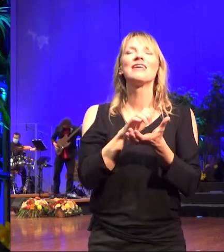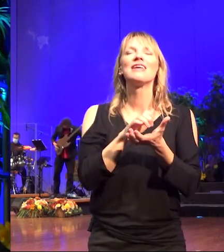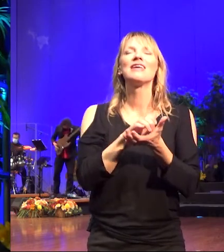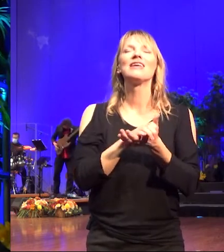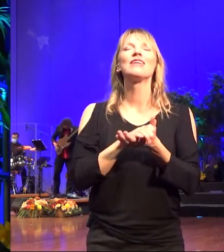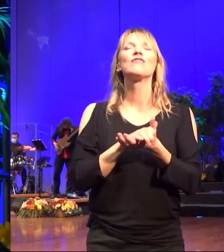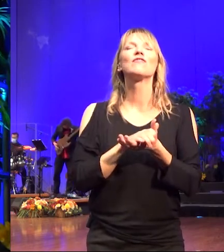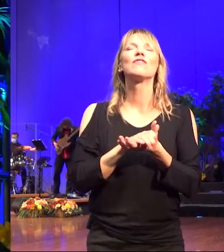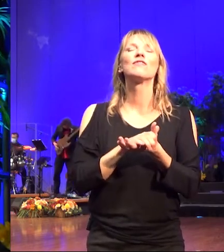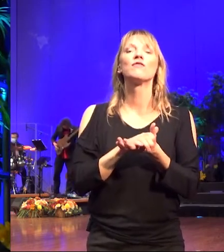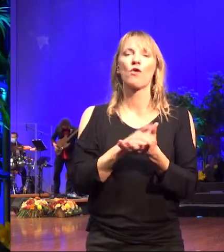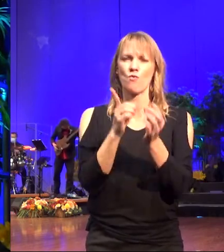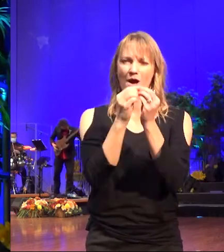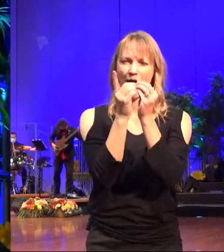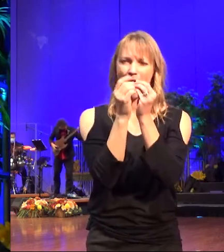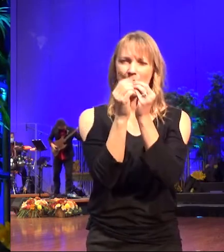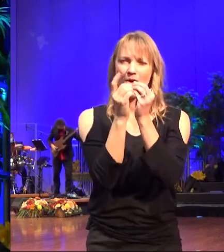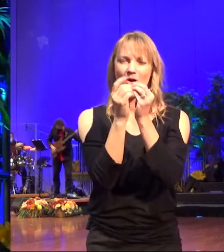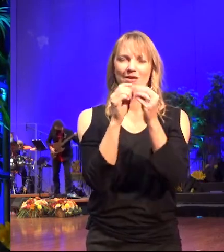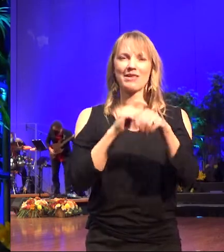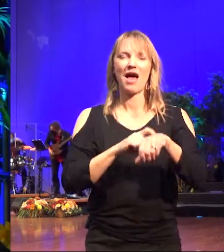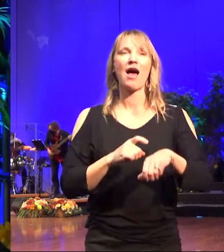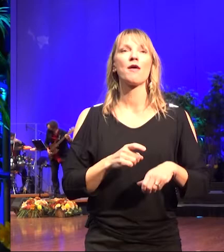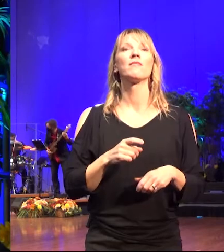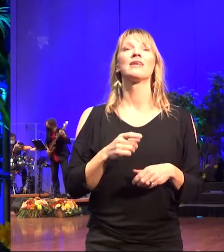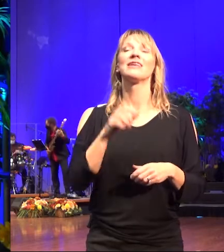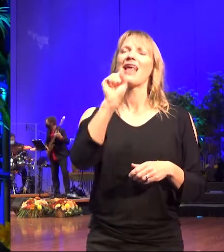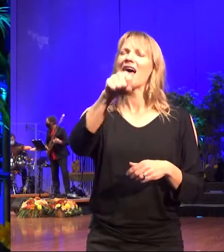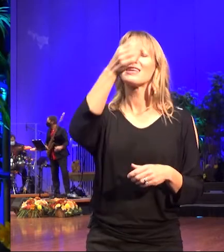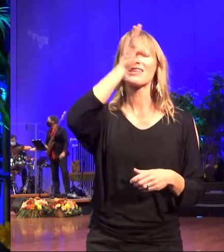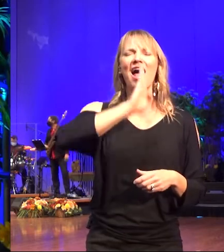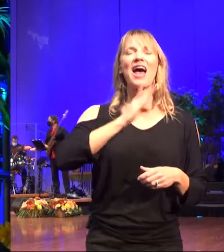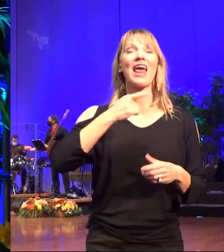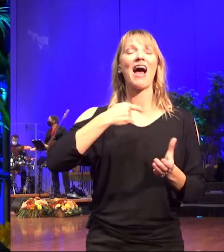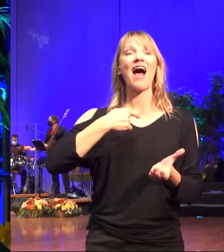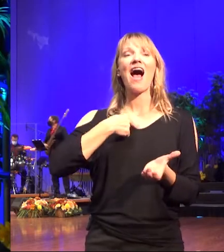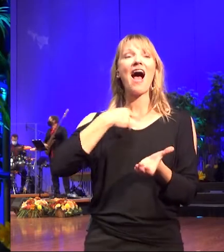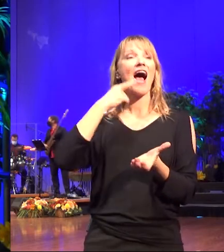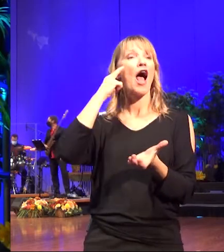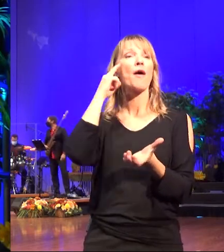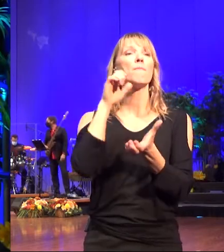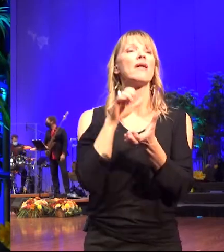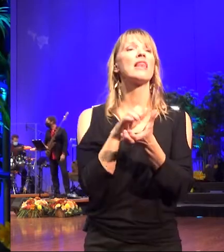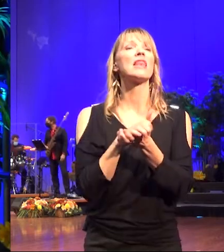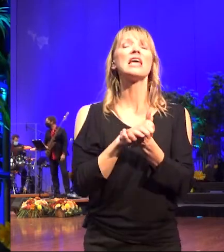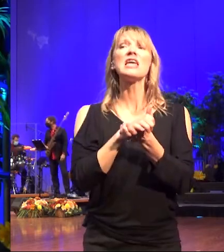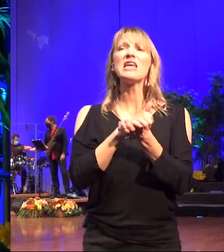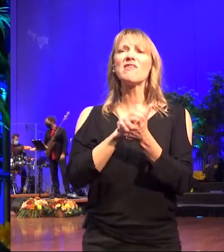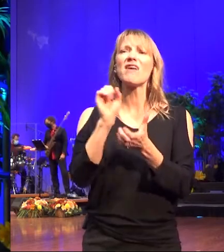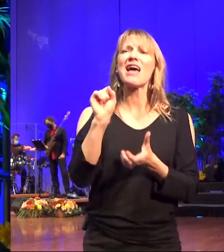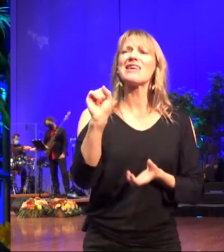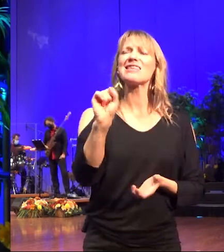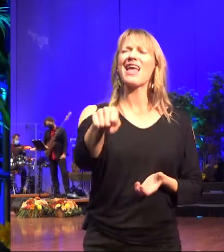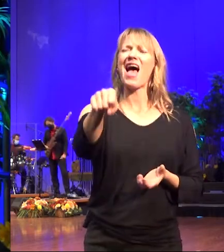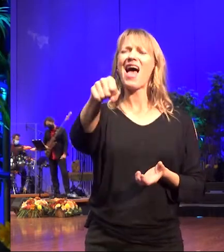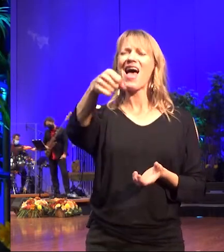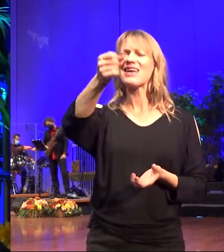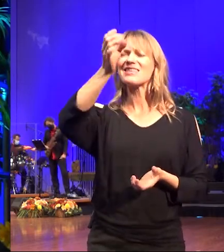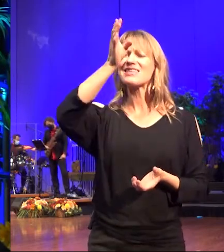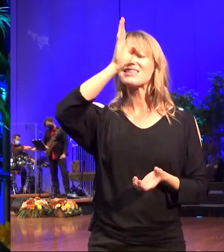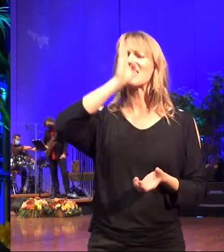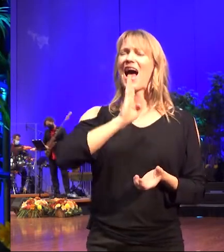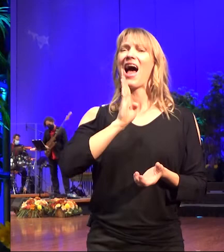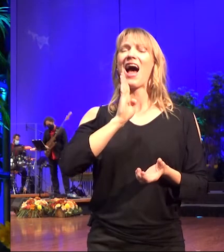I believe. One more time. Yes, God, I